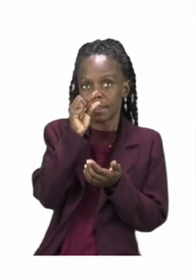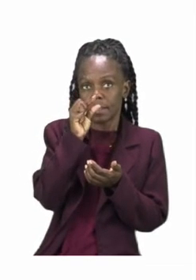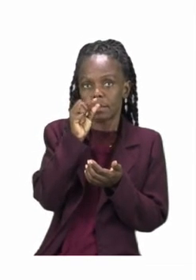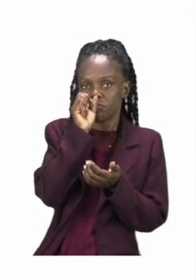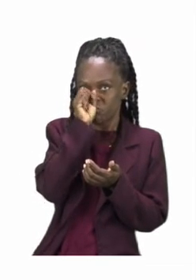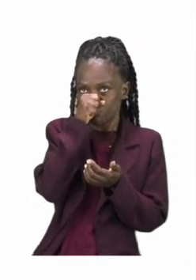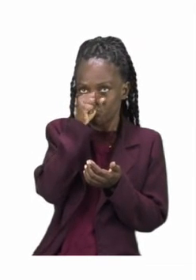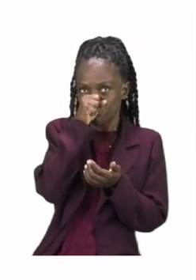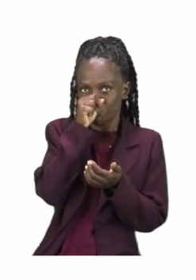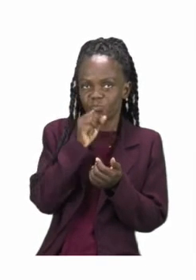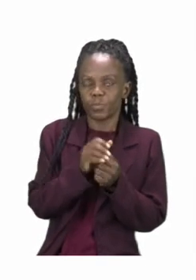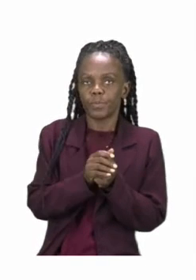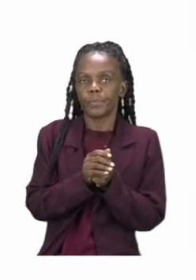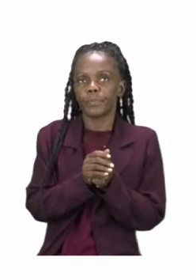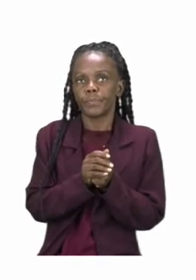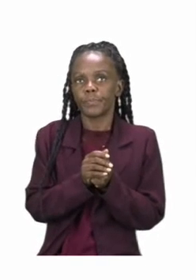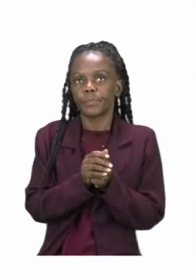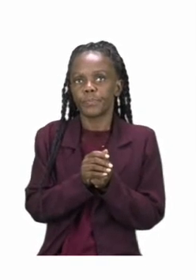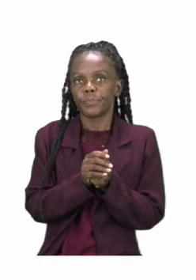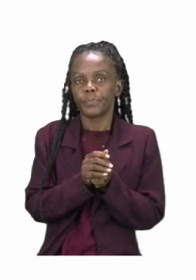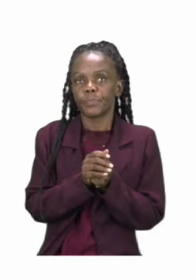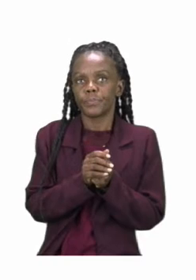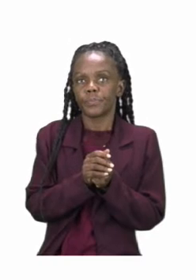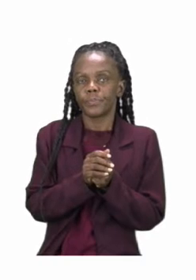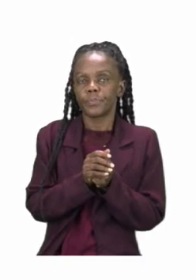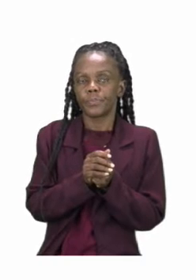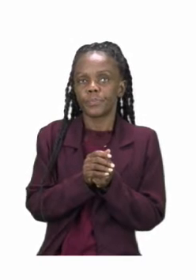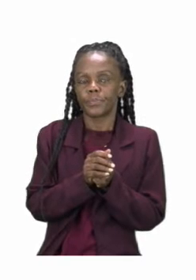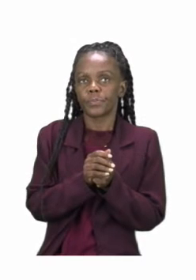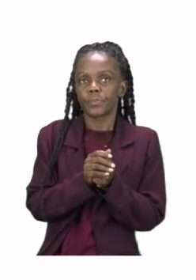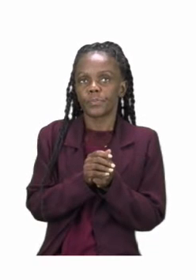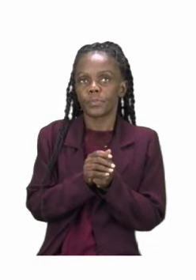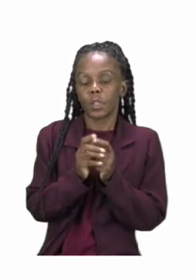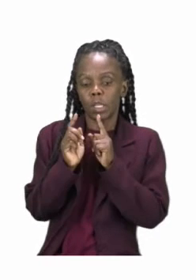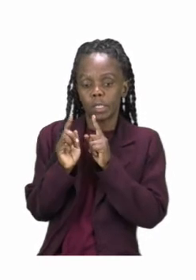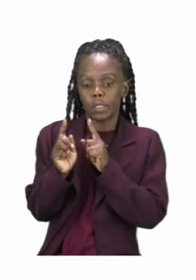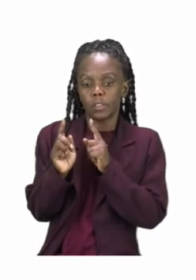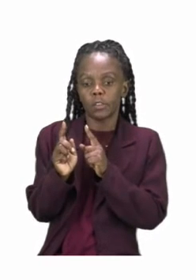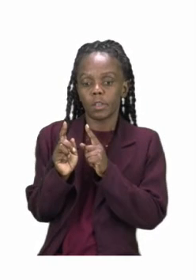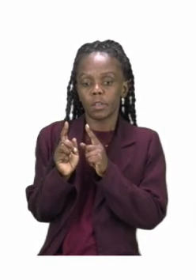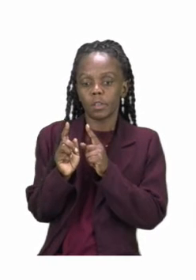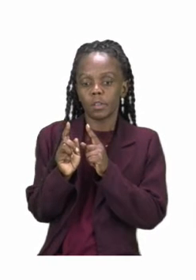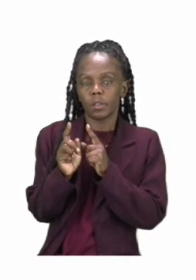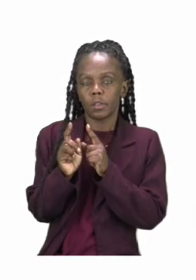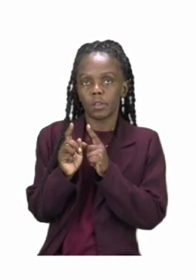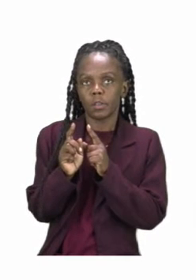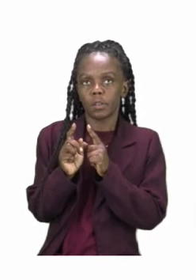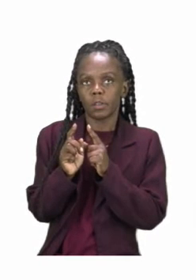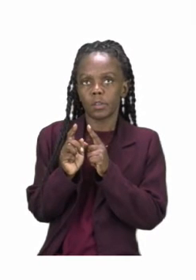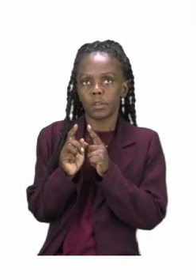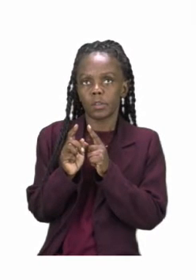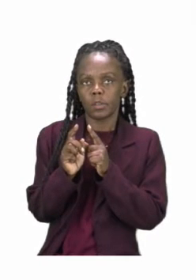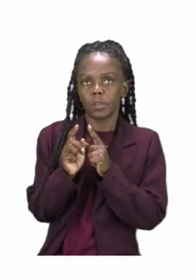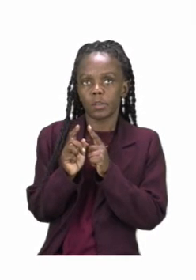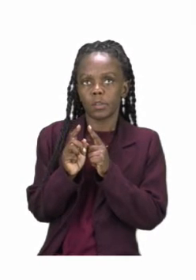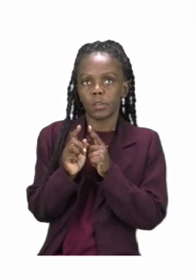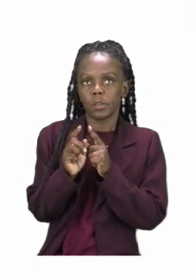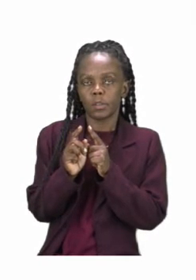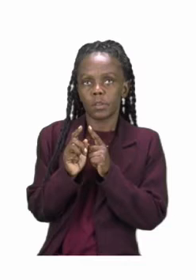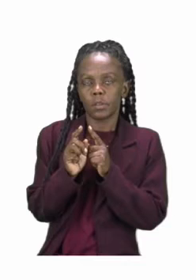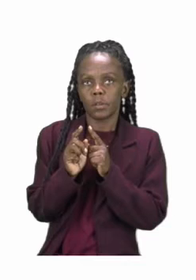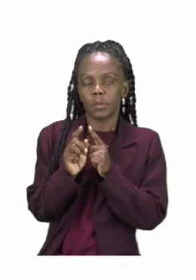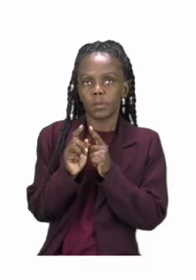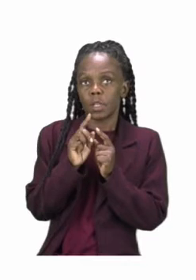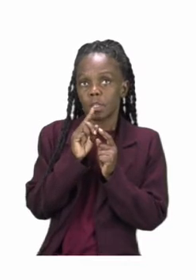you the story, but it is going to be your job to make sure that you are going to number